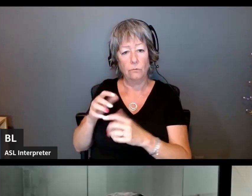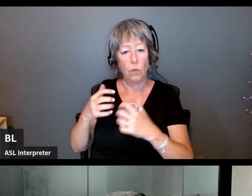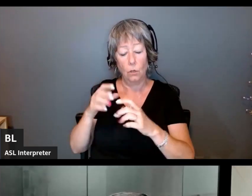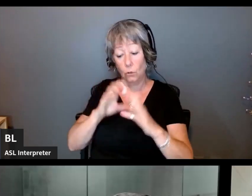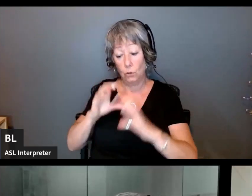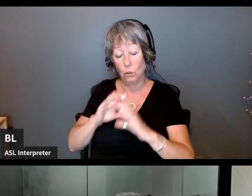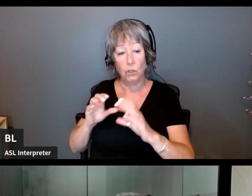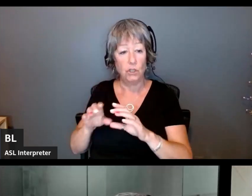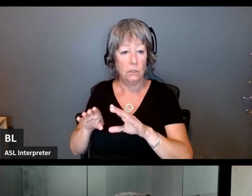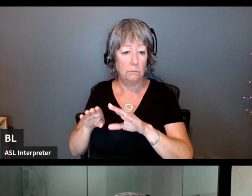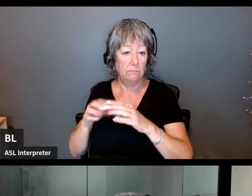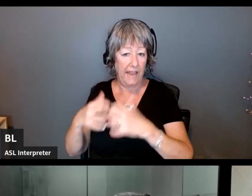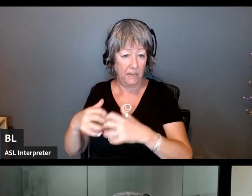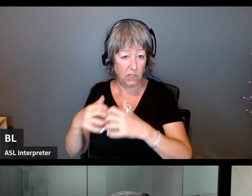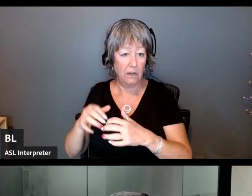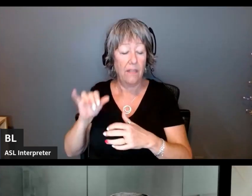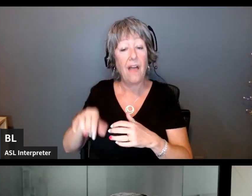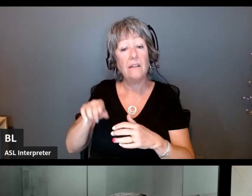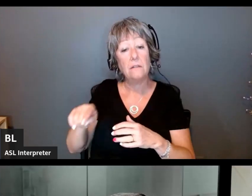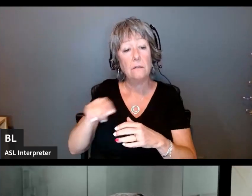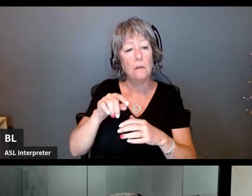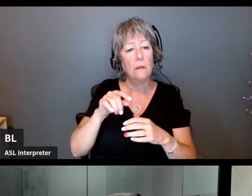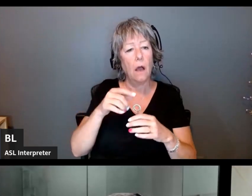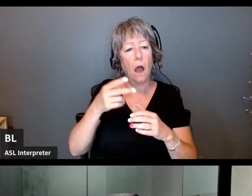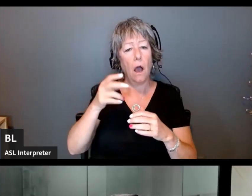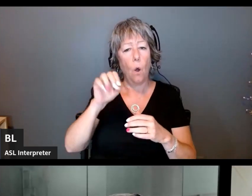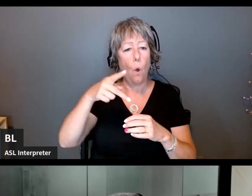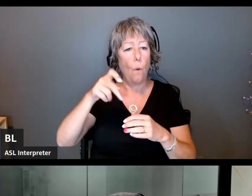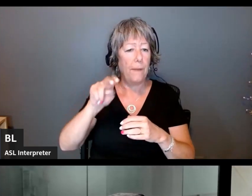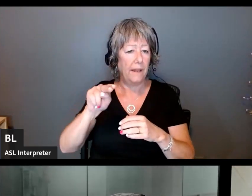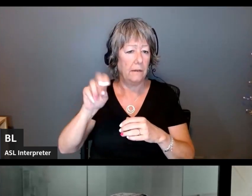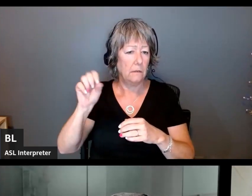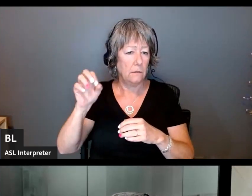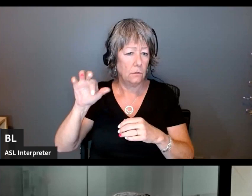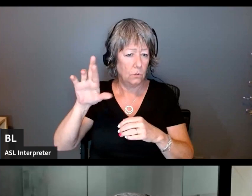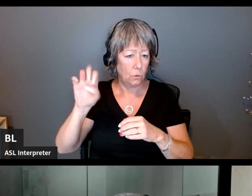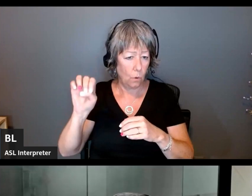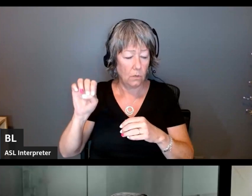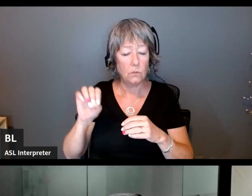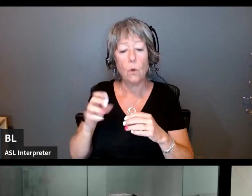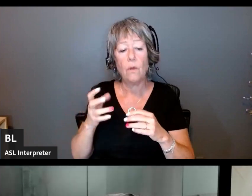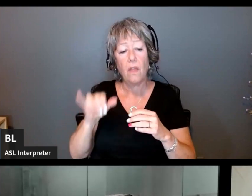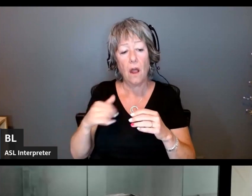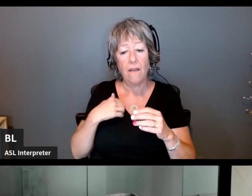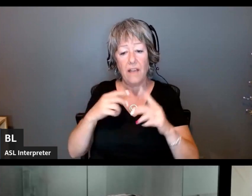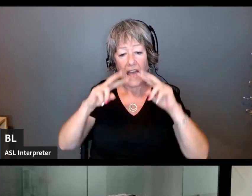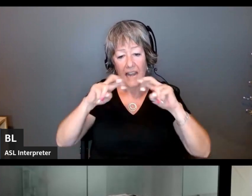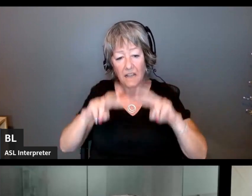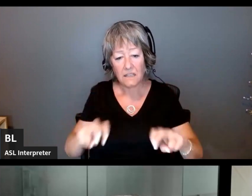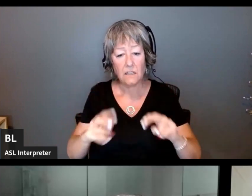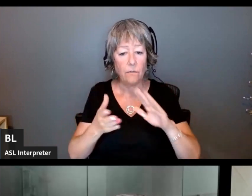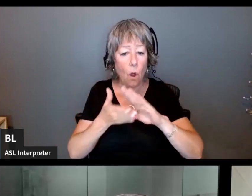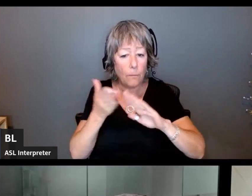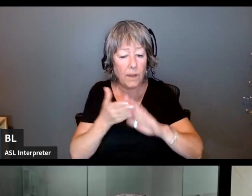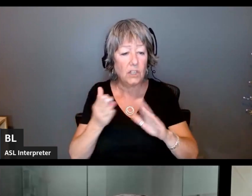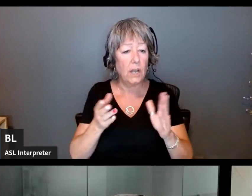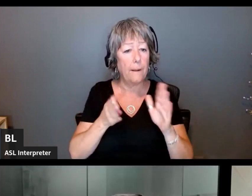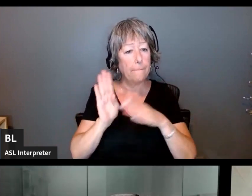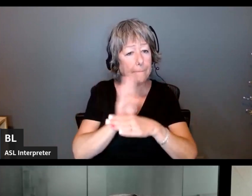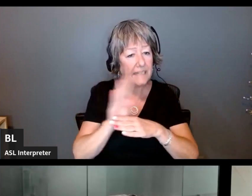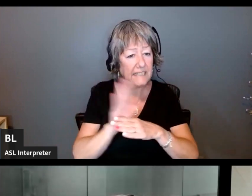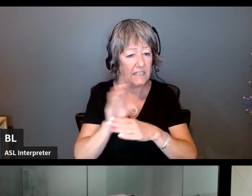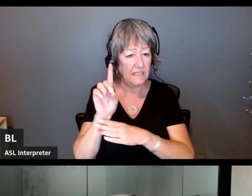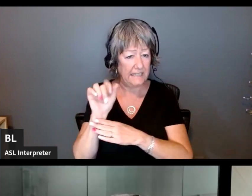open source. It sort of unlocks your real-time search, monitoring, analysis of business and operational data.